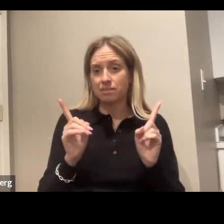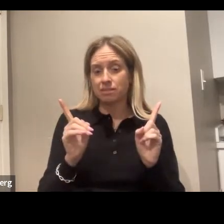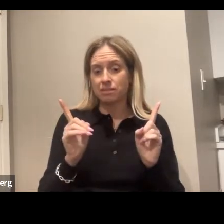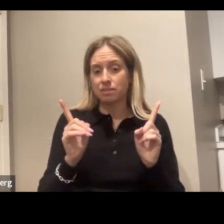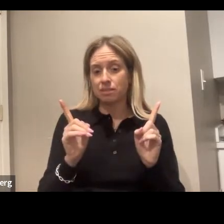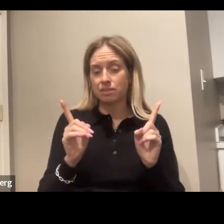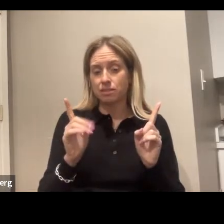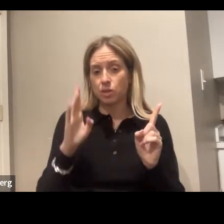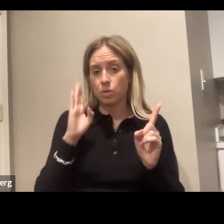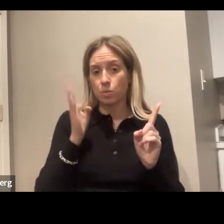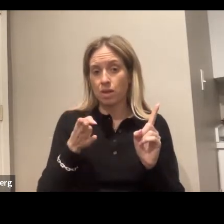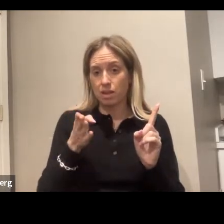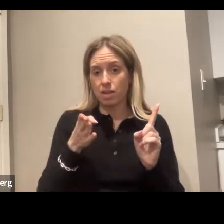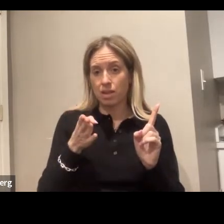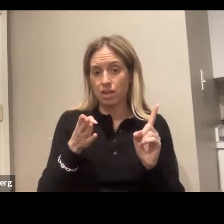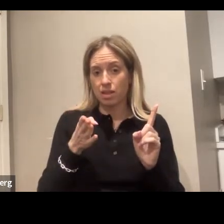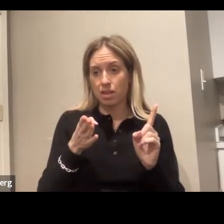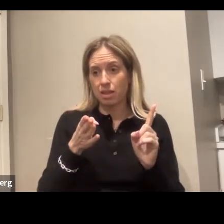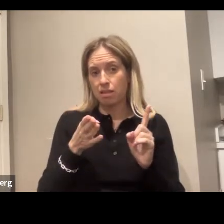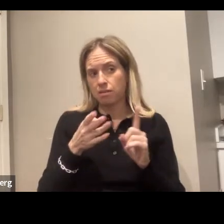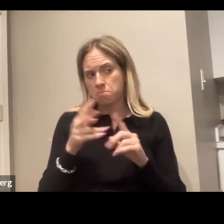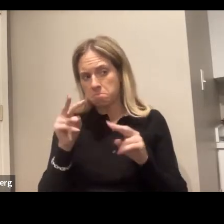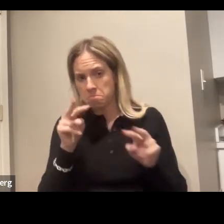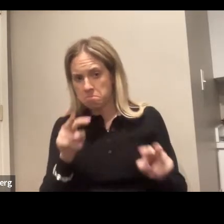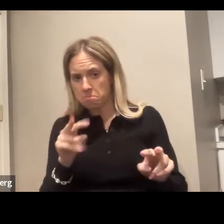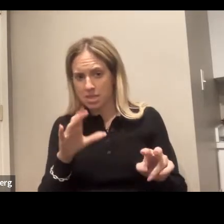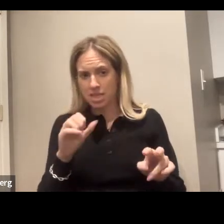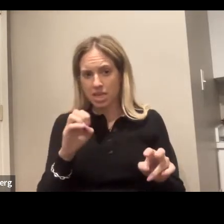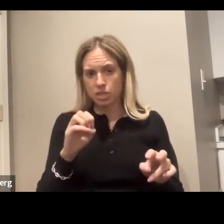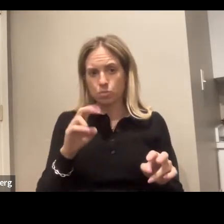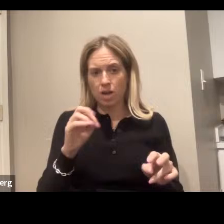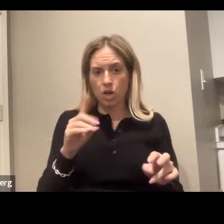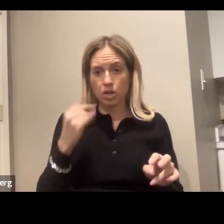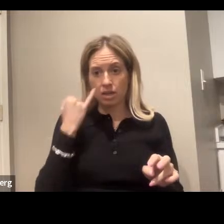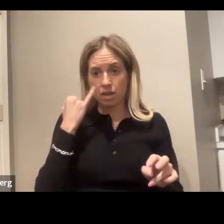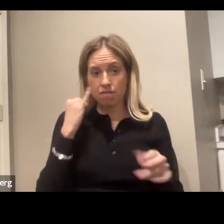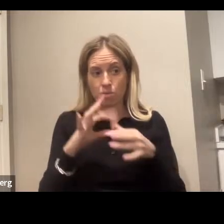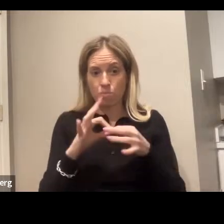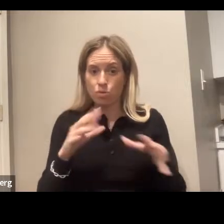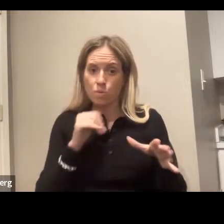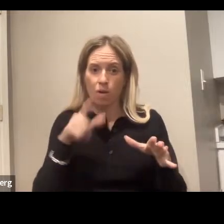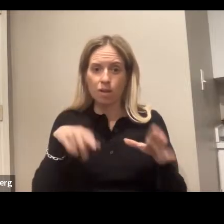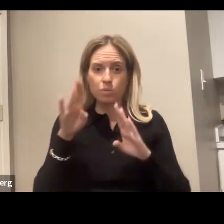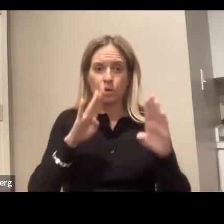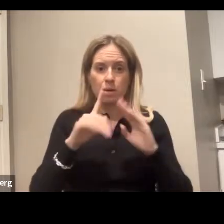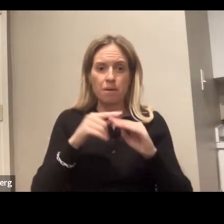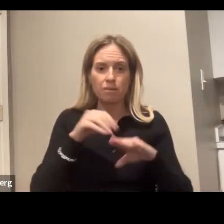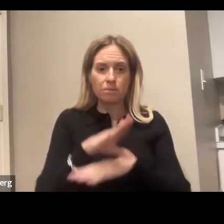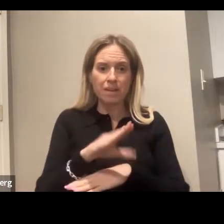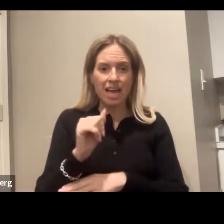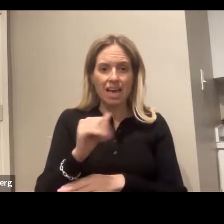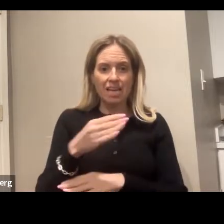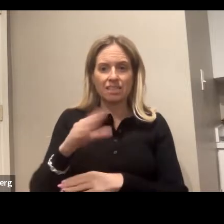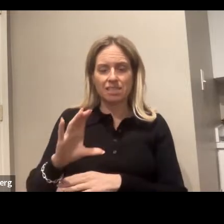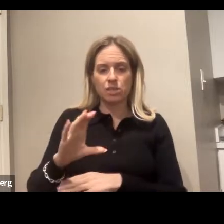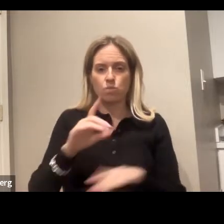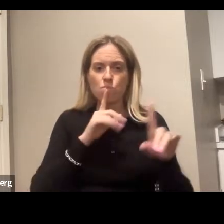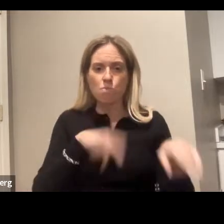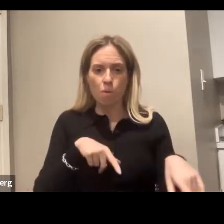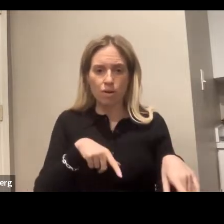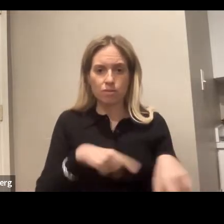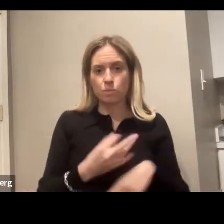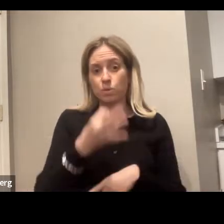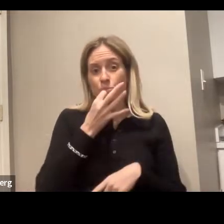on the case record. If they formally withdraw, you don't even have to worry about submitting an ANC report before their hearing, which is coming